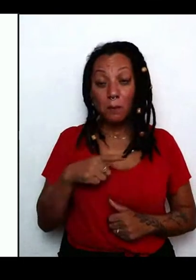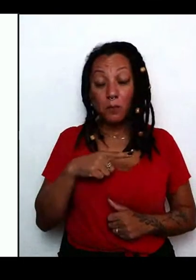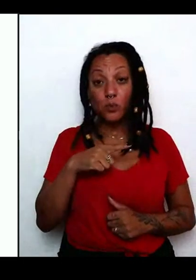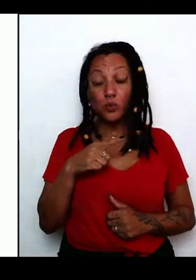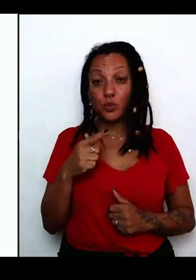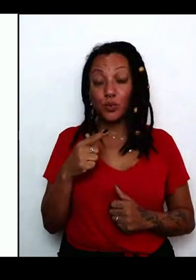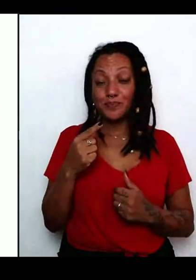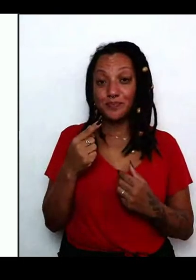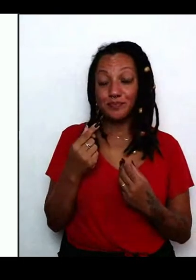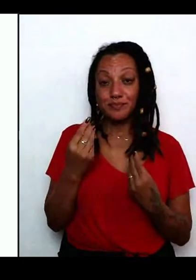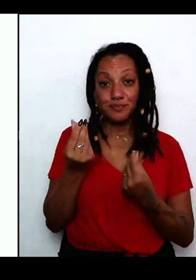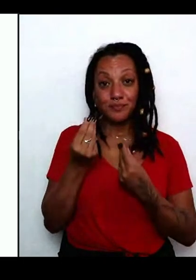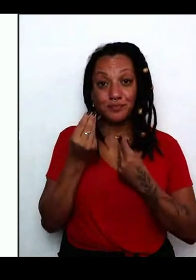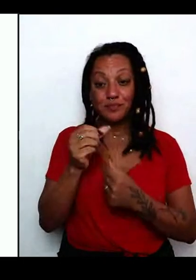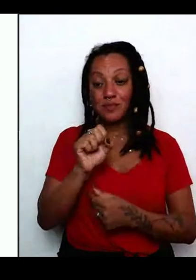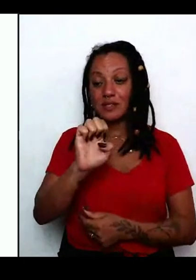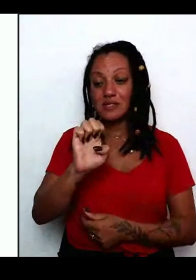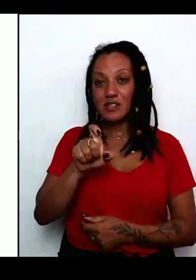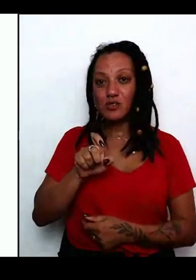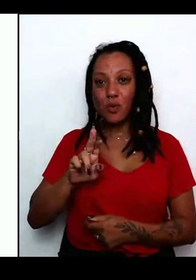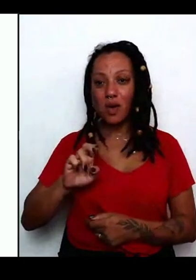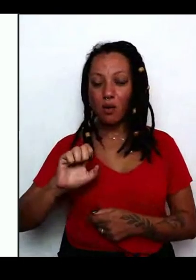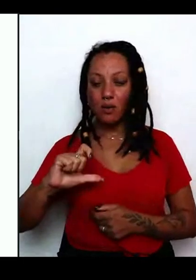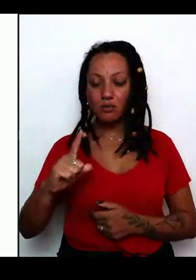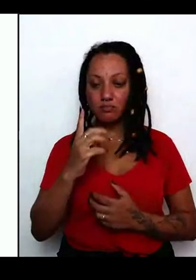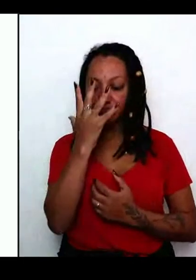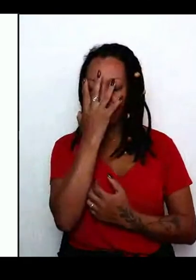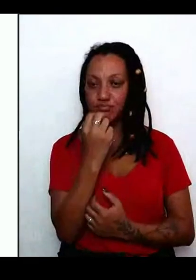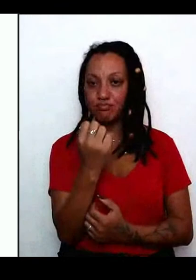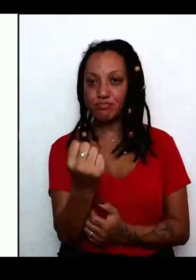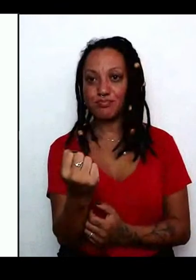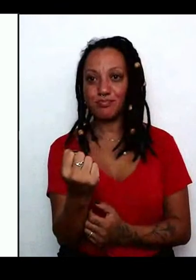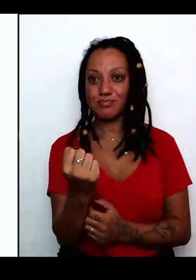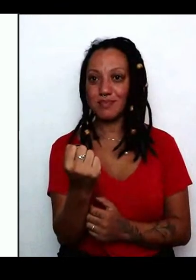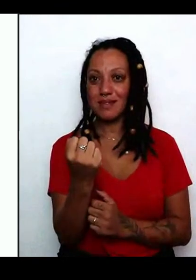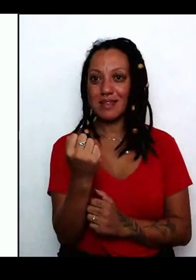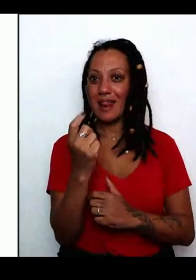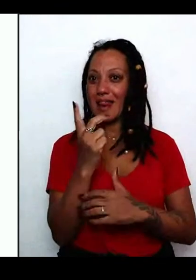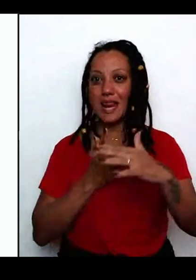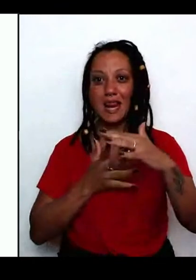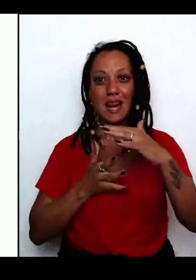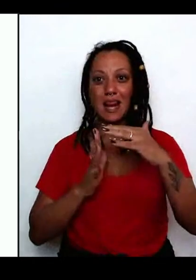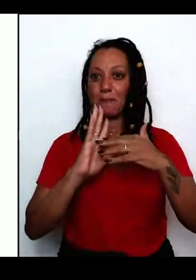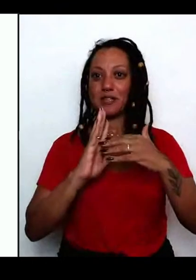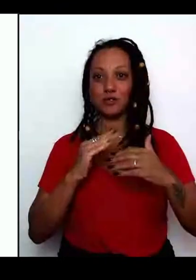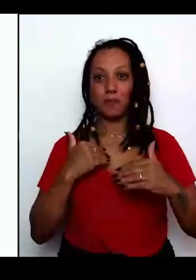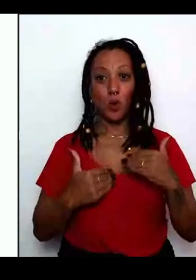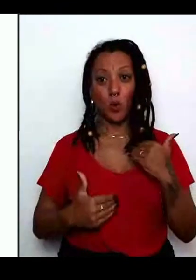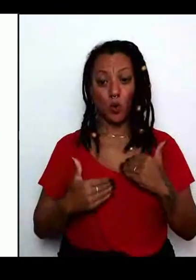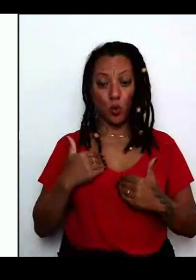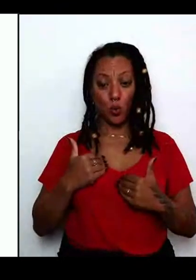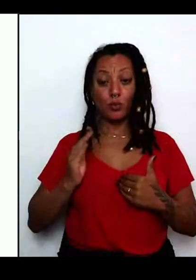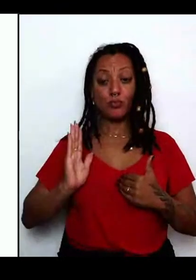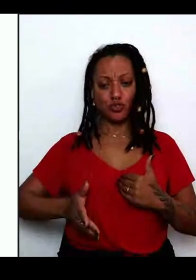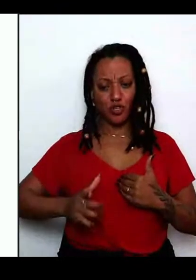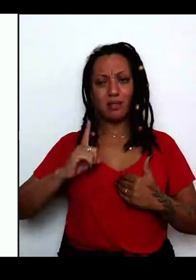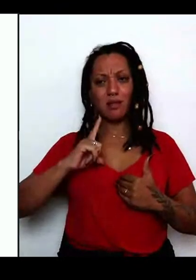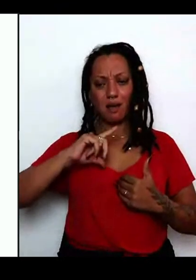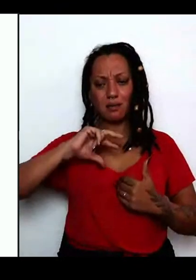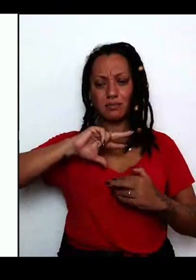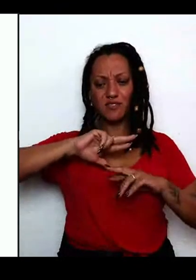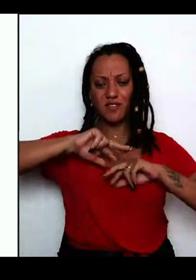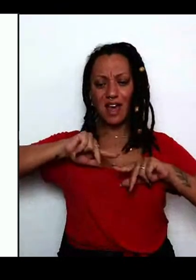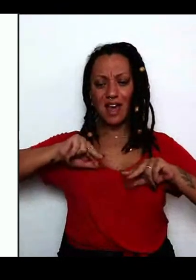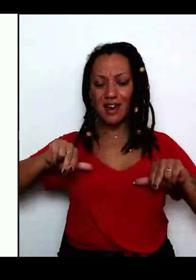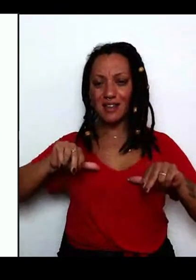to help me think in dreams through an oceanic erotics I turn to the poet and classicist Anne Carson's book Eros de Bittersweet